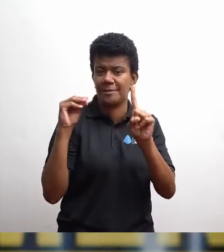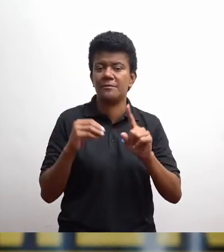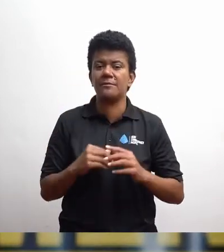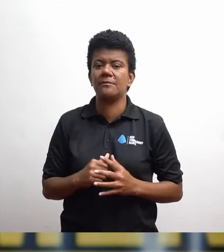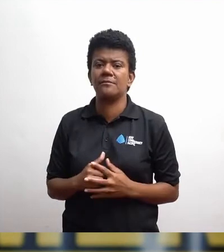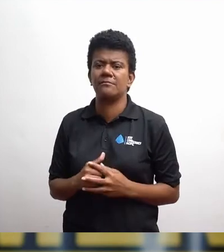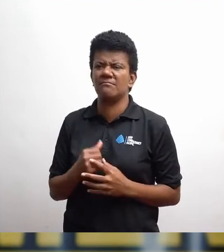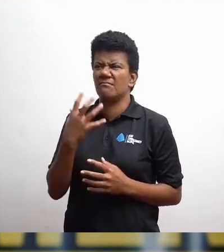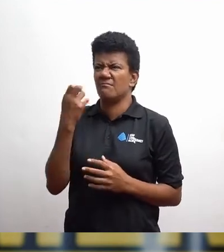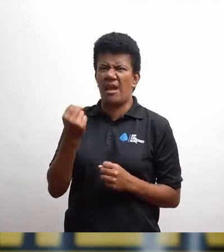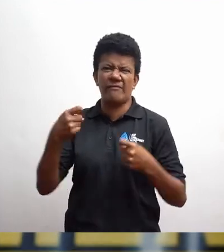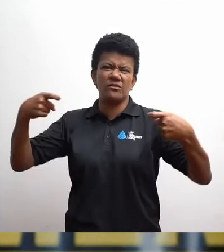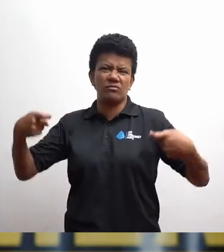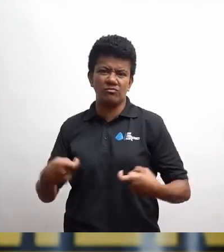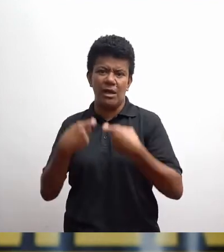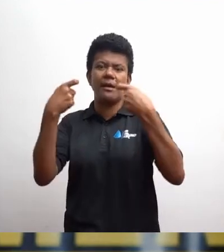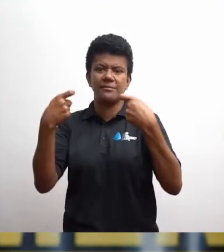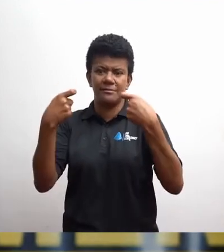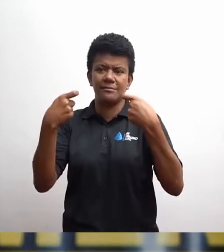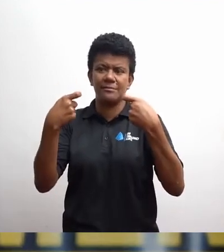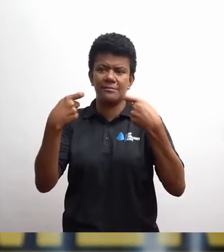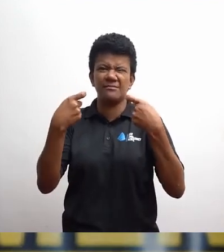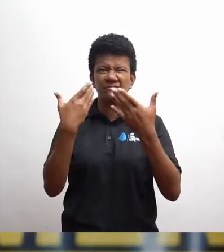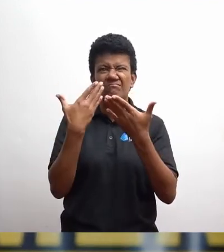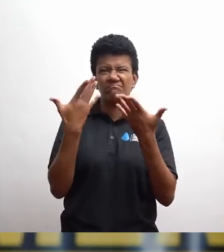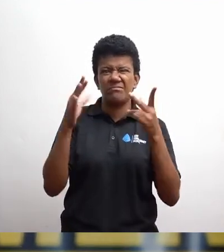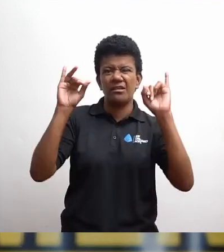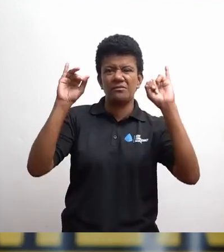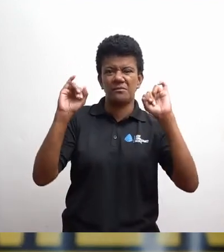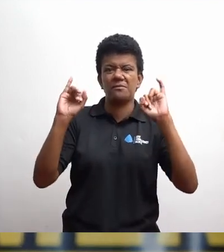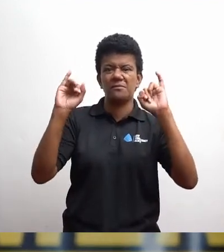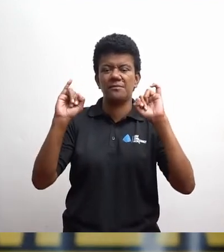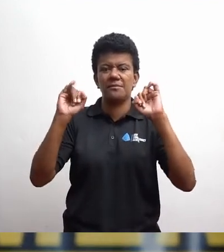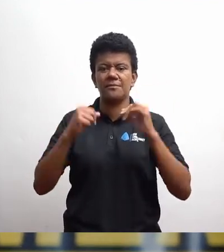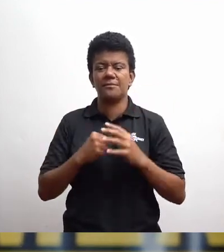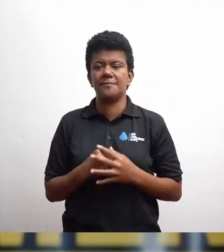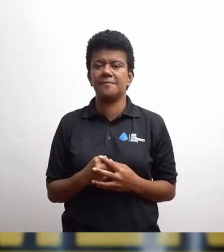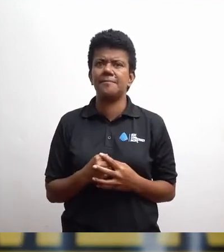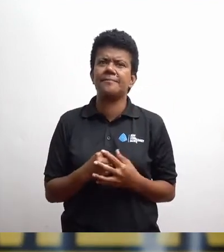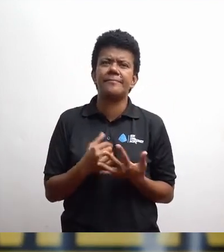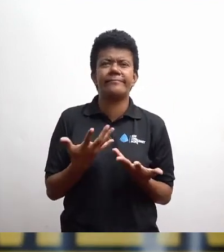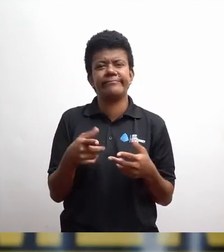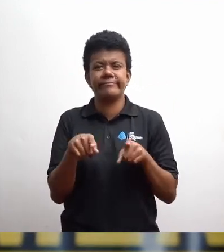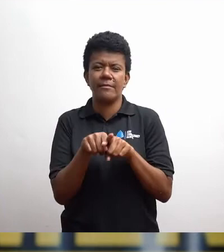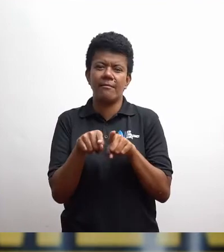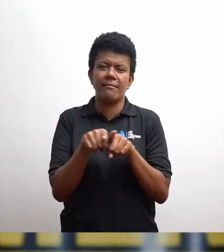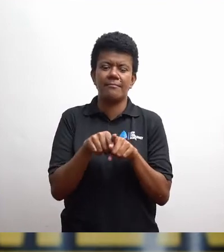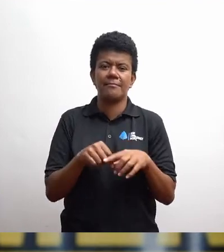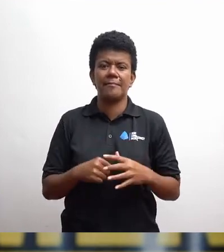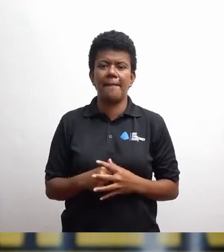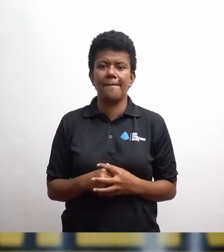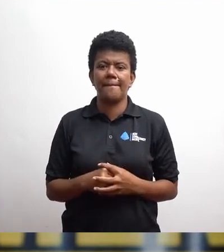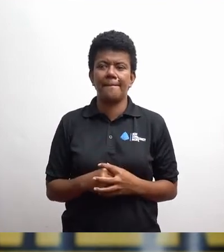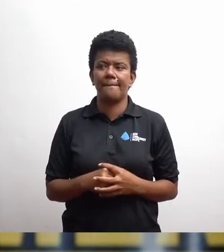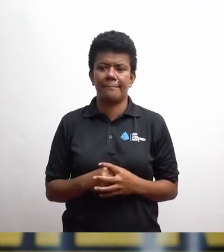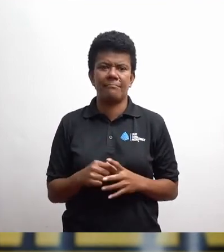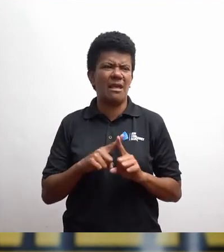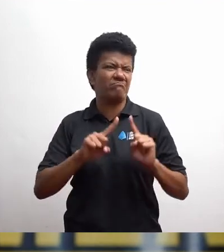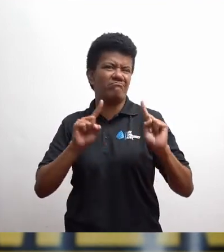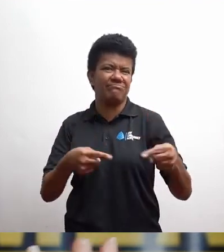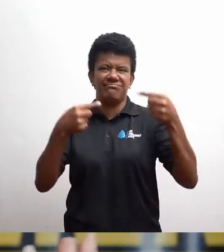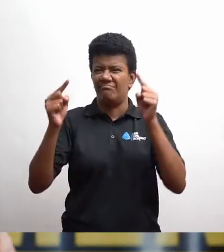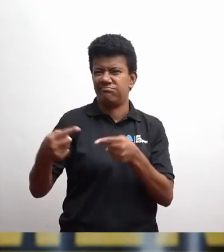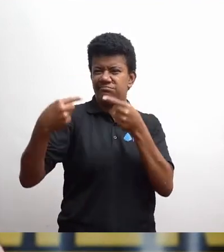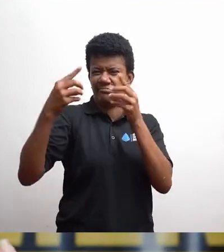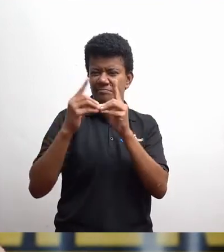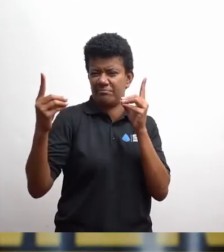has been challenges on the issue of precedence on issues like privacy, on issues of anti-discrimination,